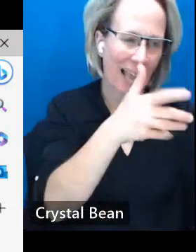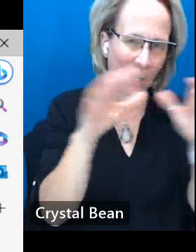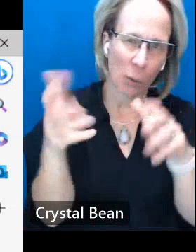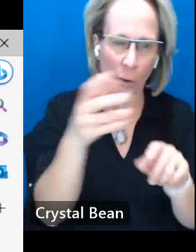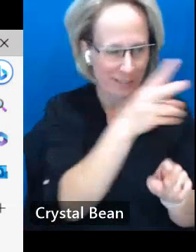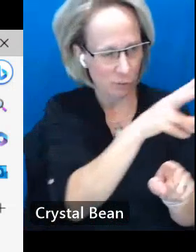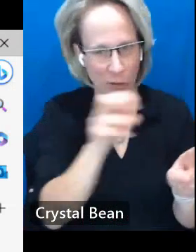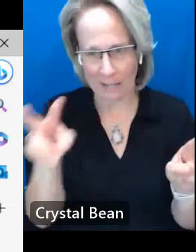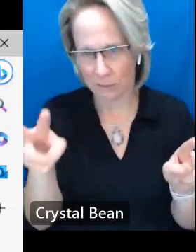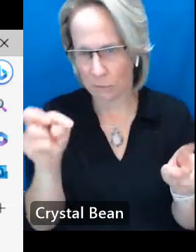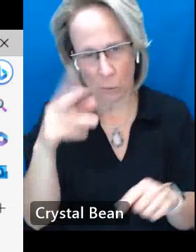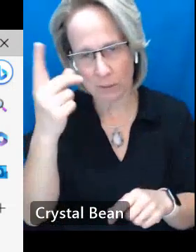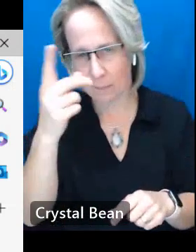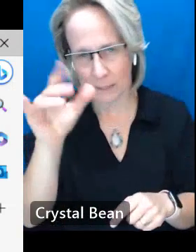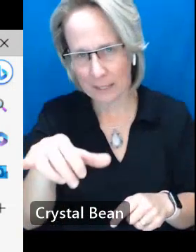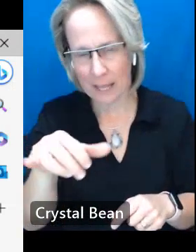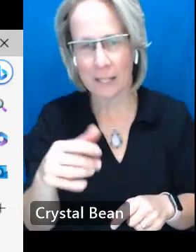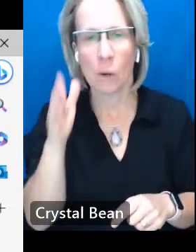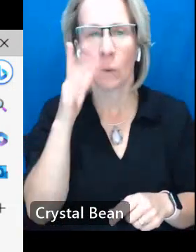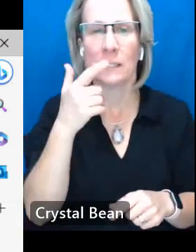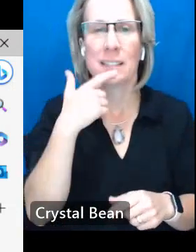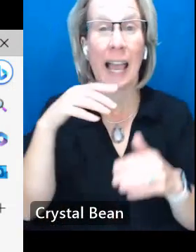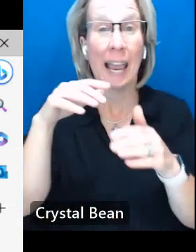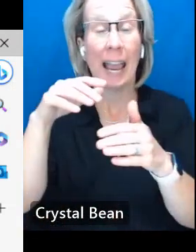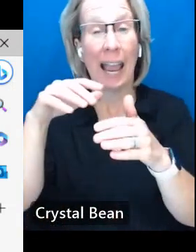that? Let's go ahead and do enter budget journal.